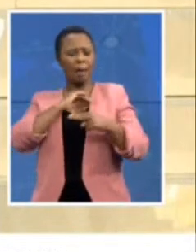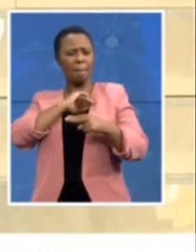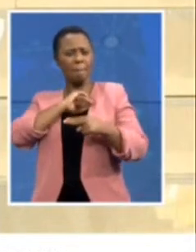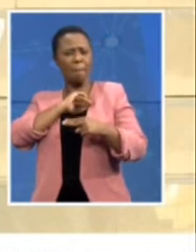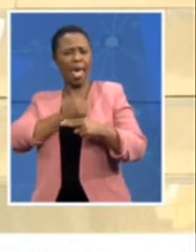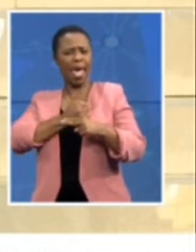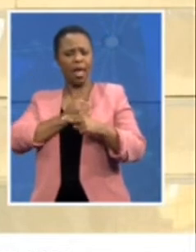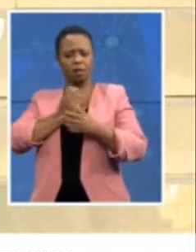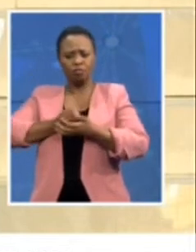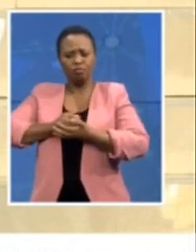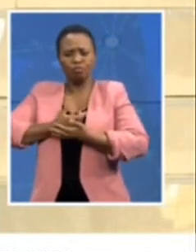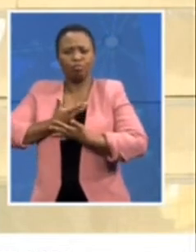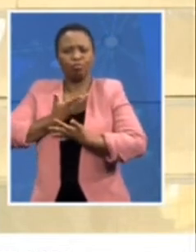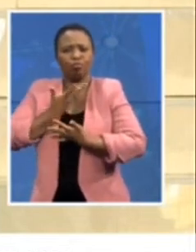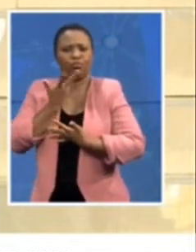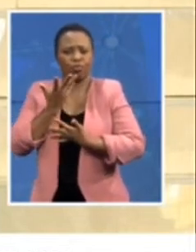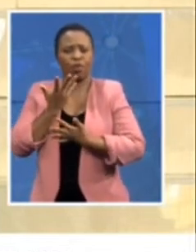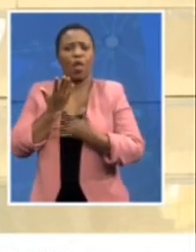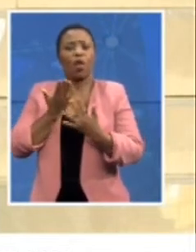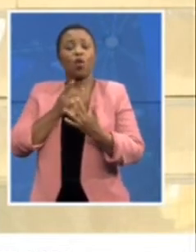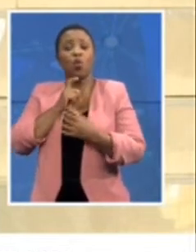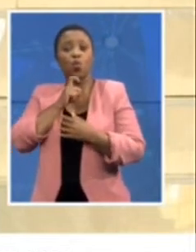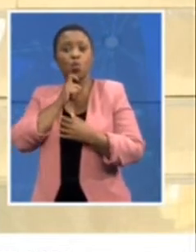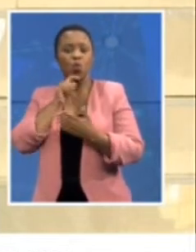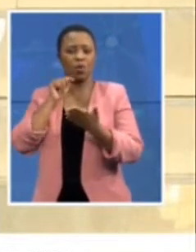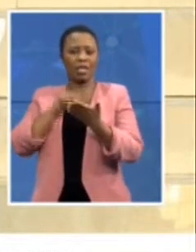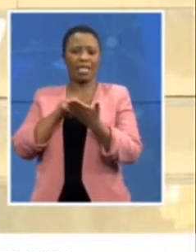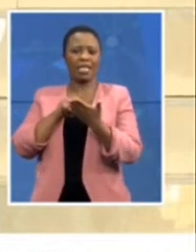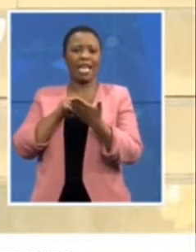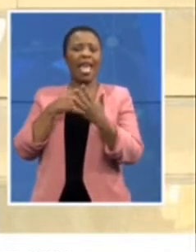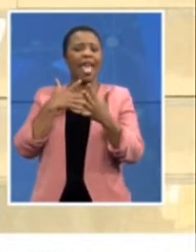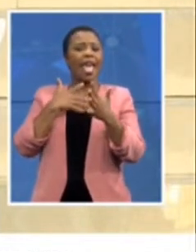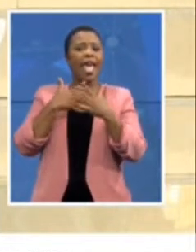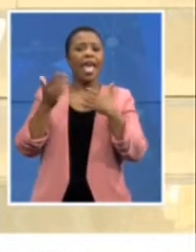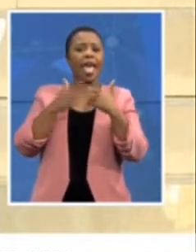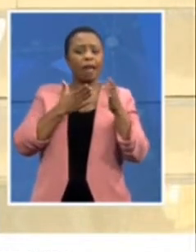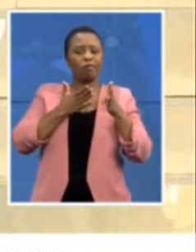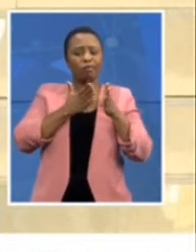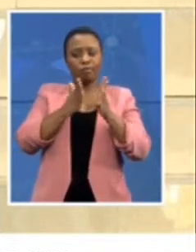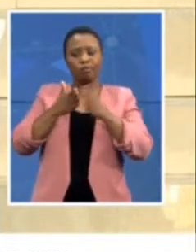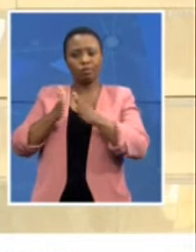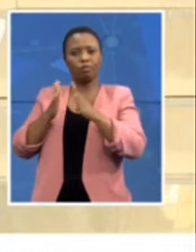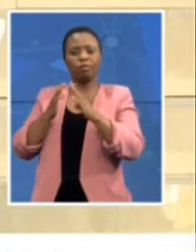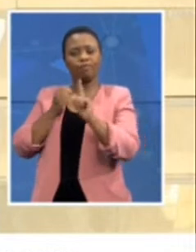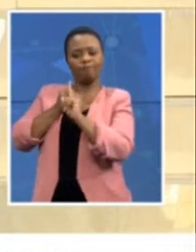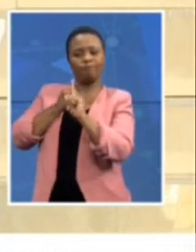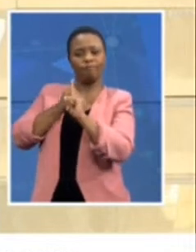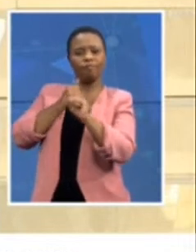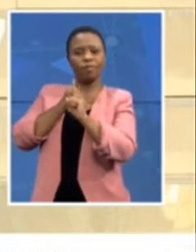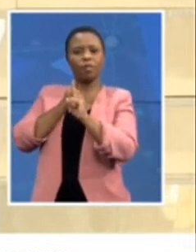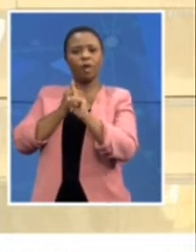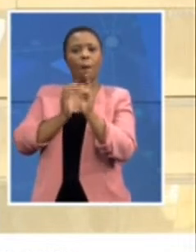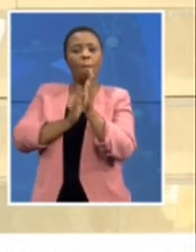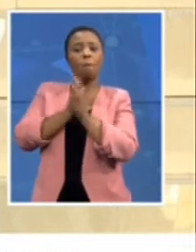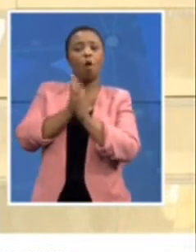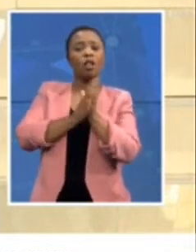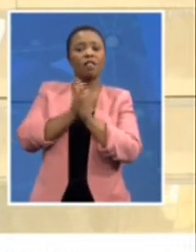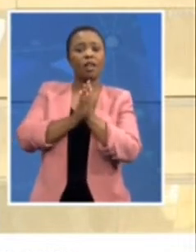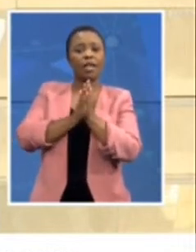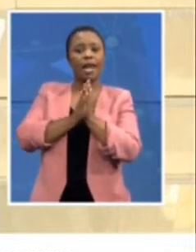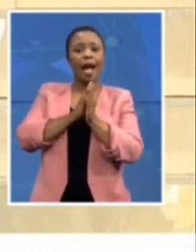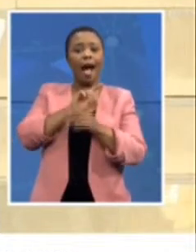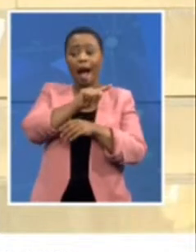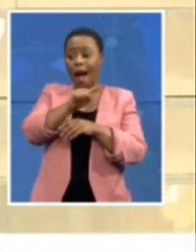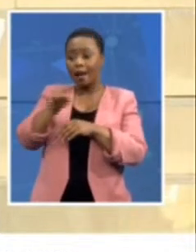any form of contempt as her greatest motivator to lift and build those around her, instead of choosing